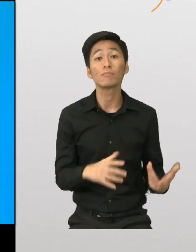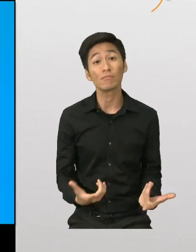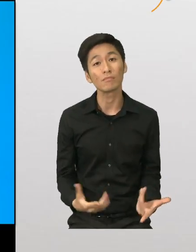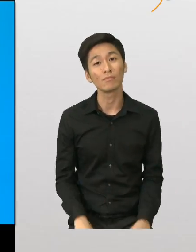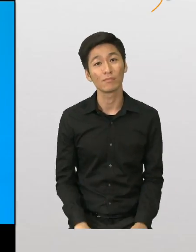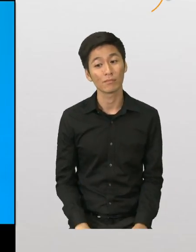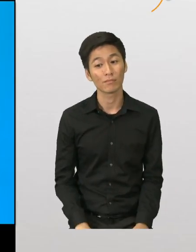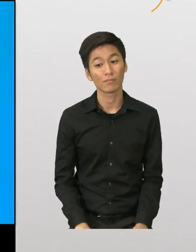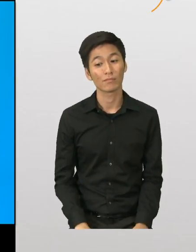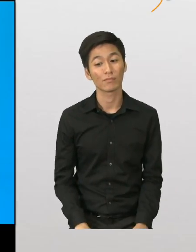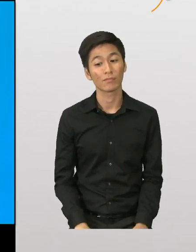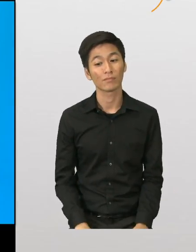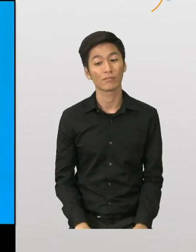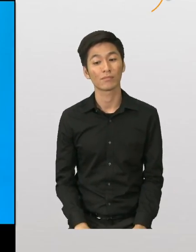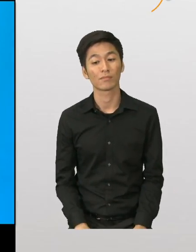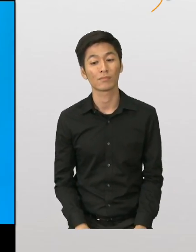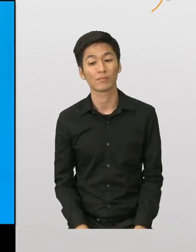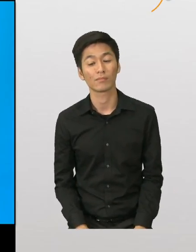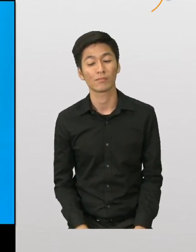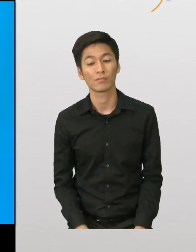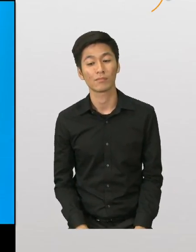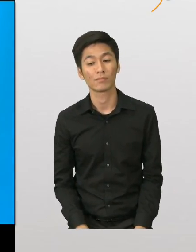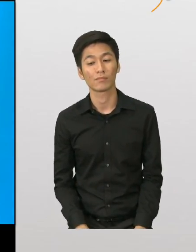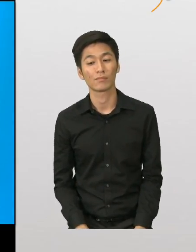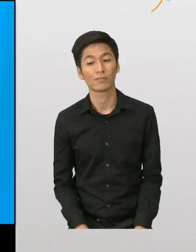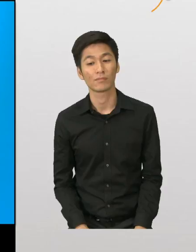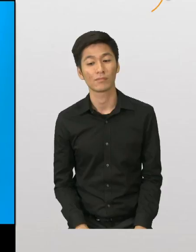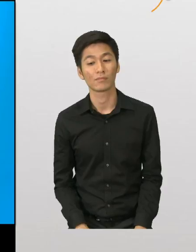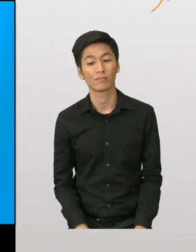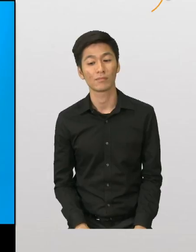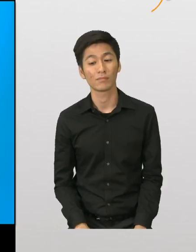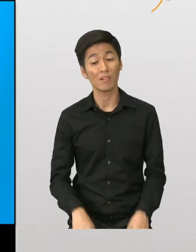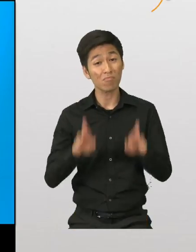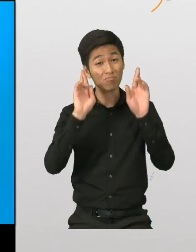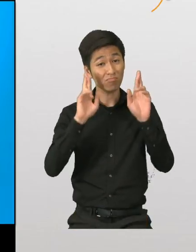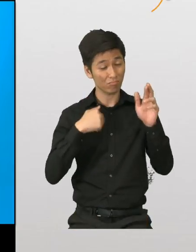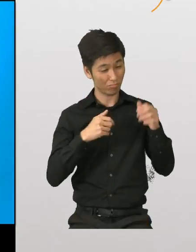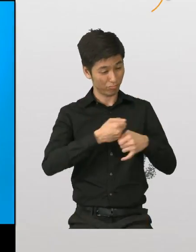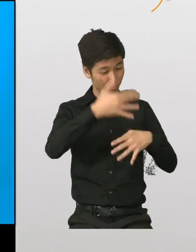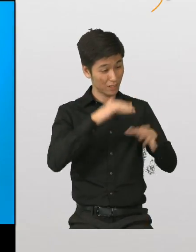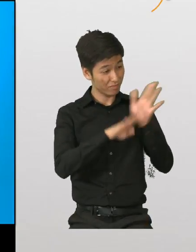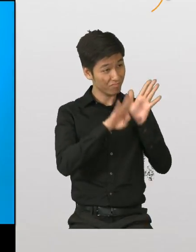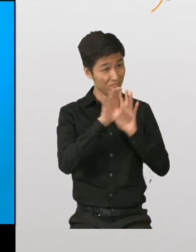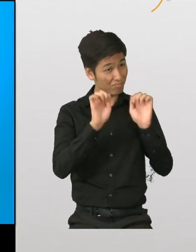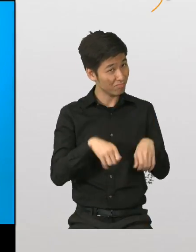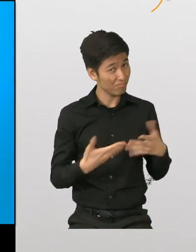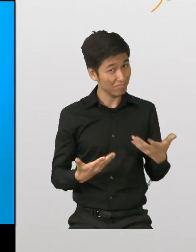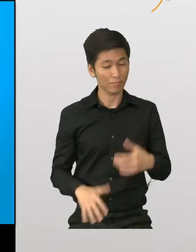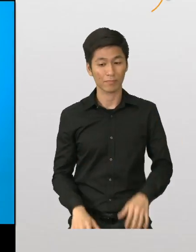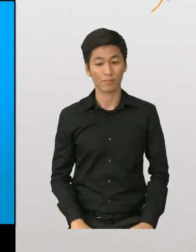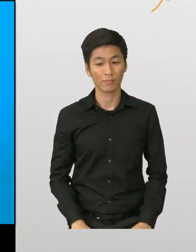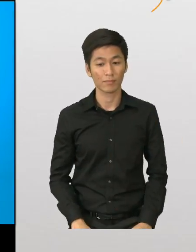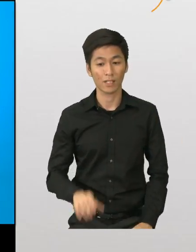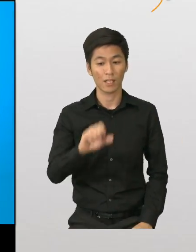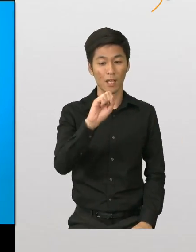Can I get SERS, Selective En-Bloc Redevelopment Scheme? SERS is a very good scheme